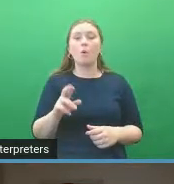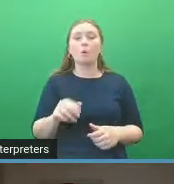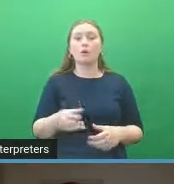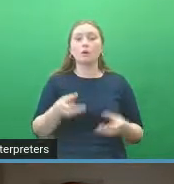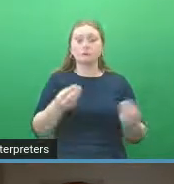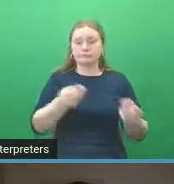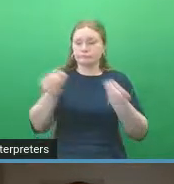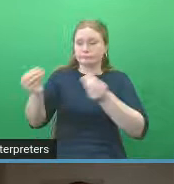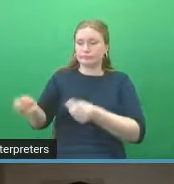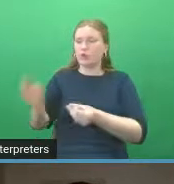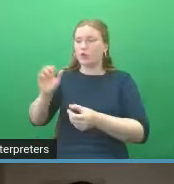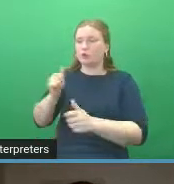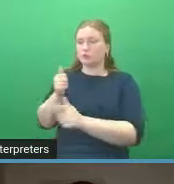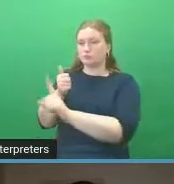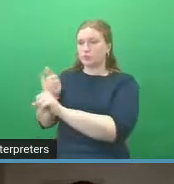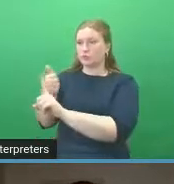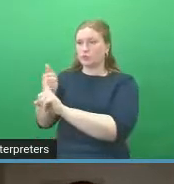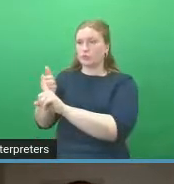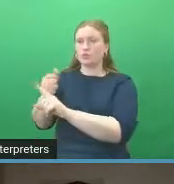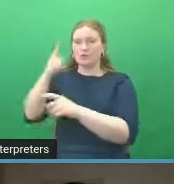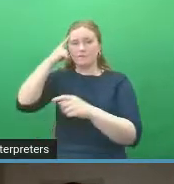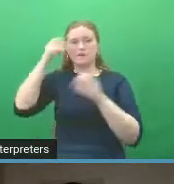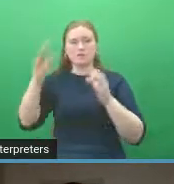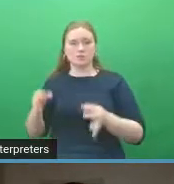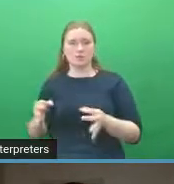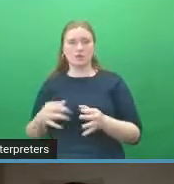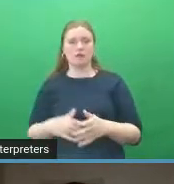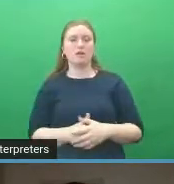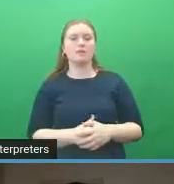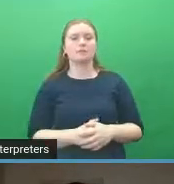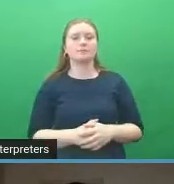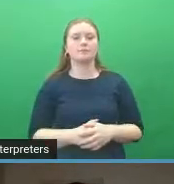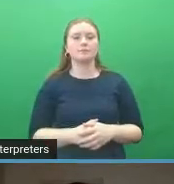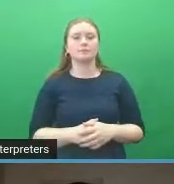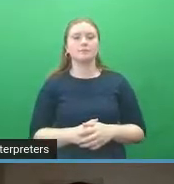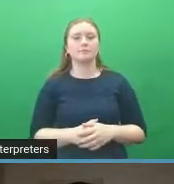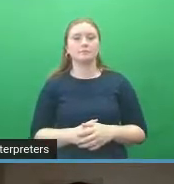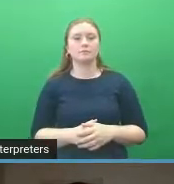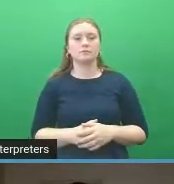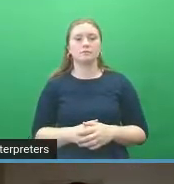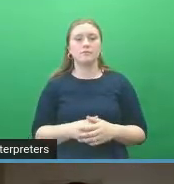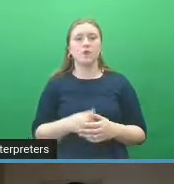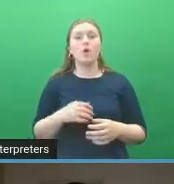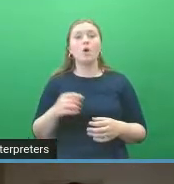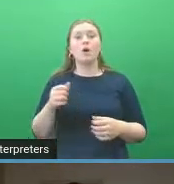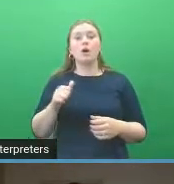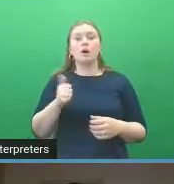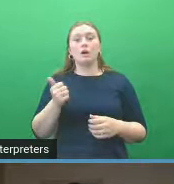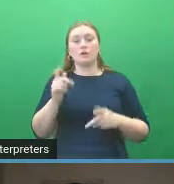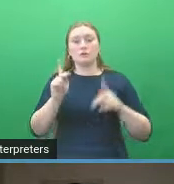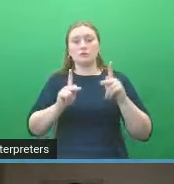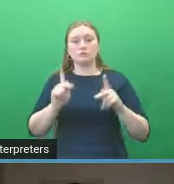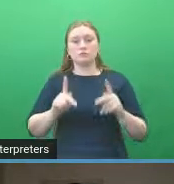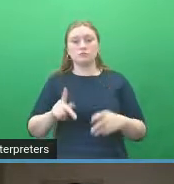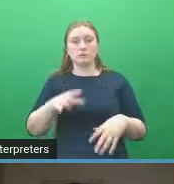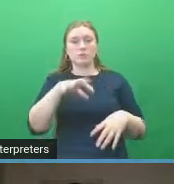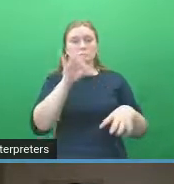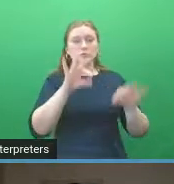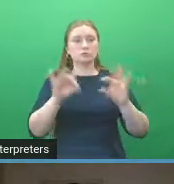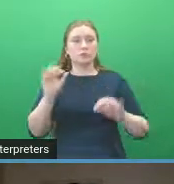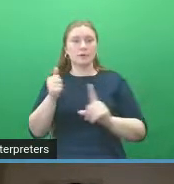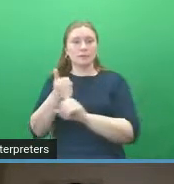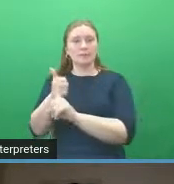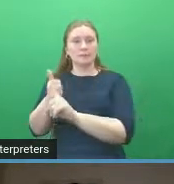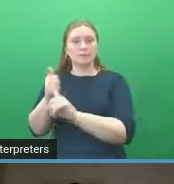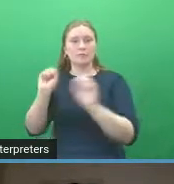you choose the option of assigning each person automatically, manually, or let participants choose at random. You can change your view from the Brady Bunch